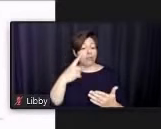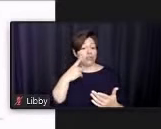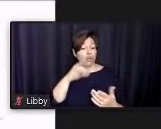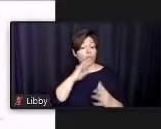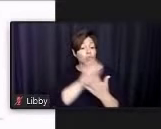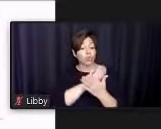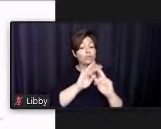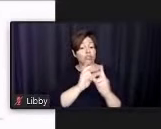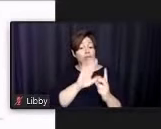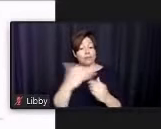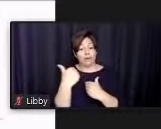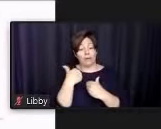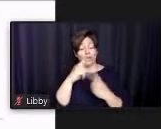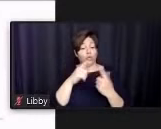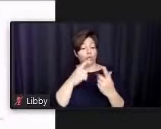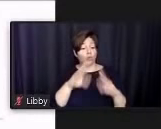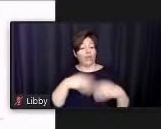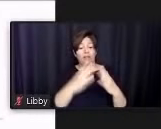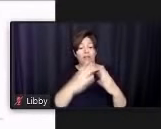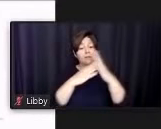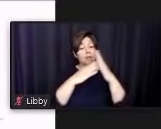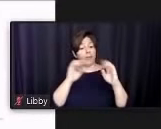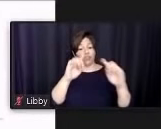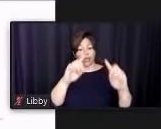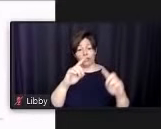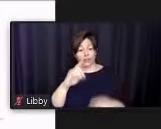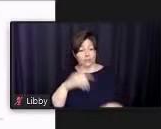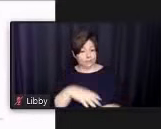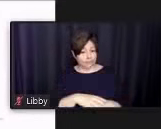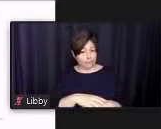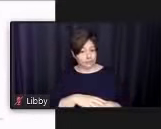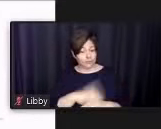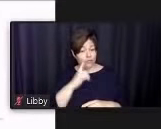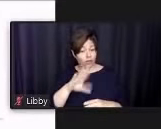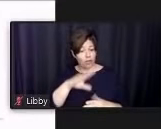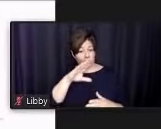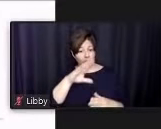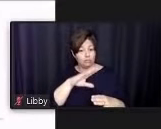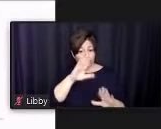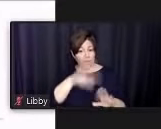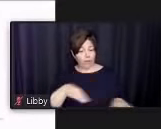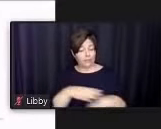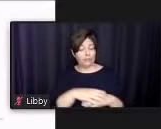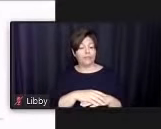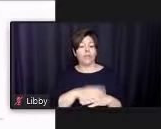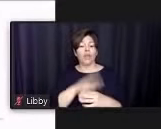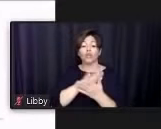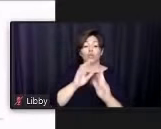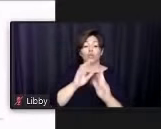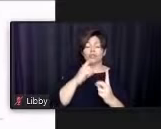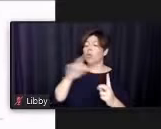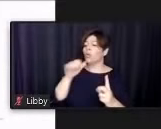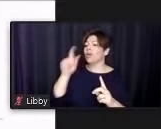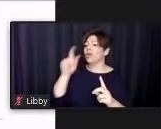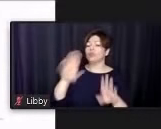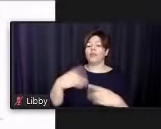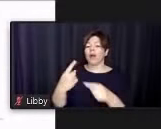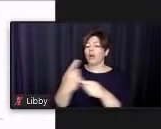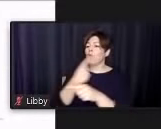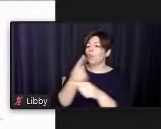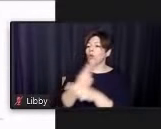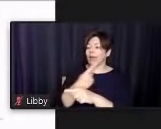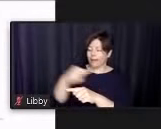district's obligation to maximize their education. The school district said we only have to provide an appropriate education,